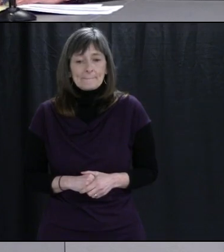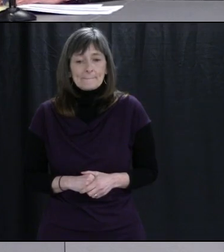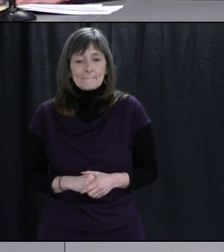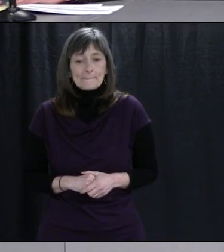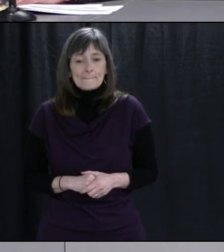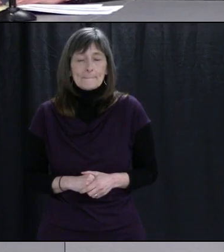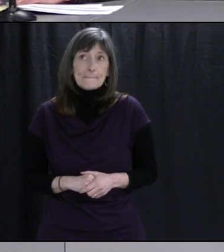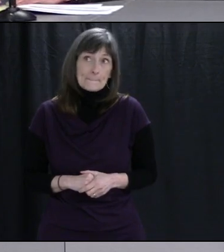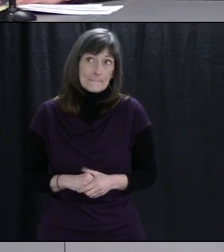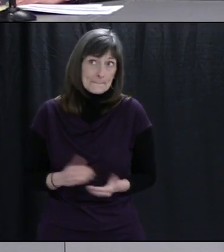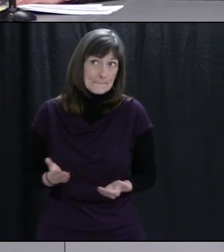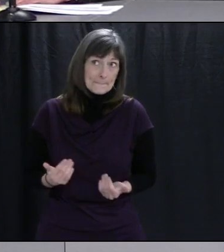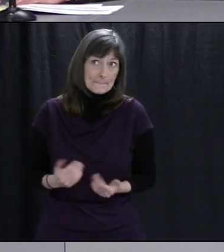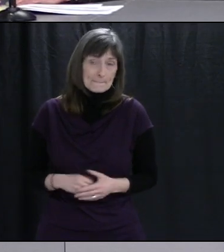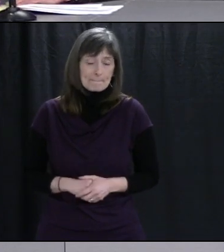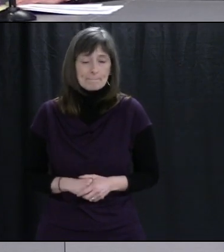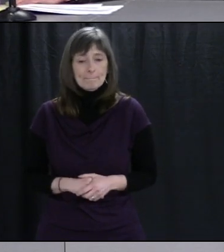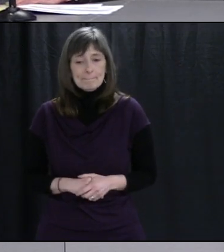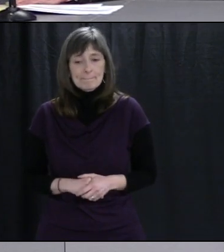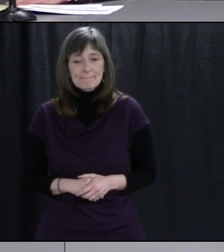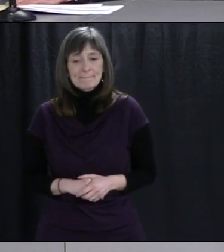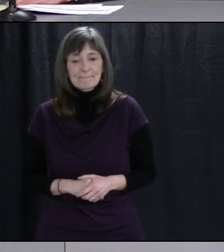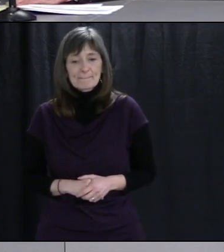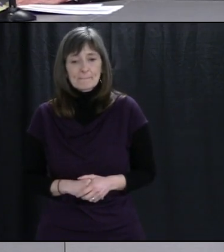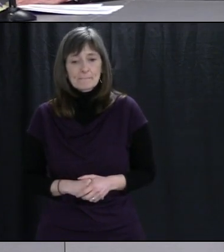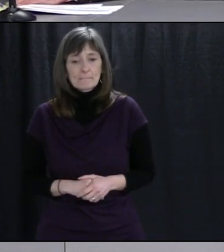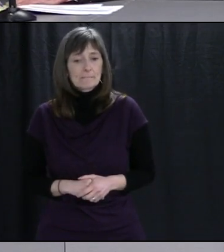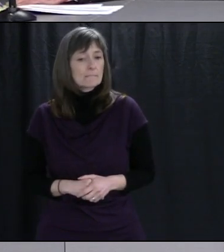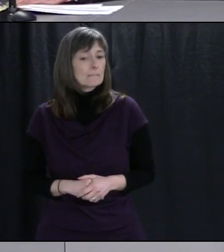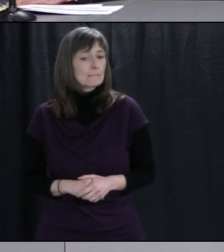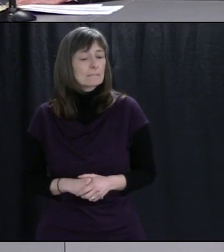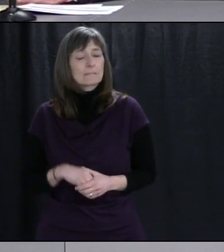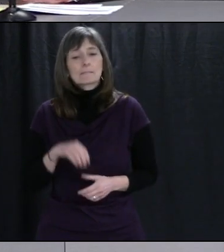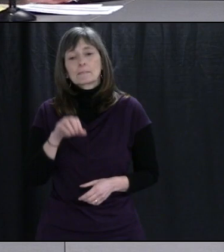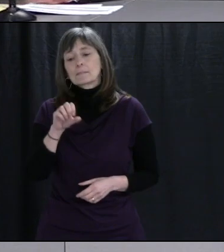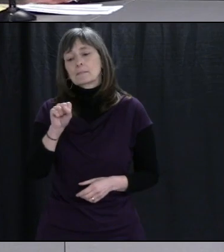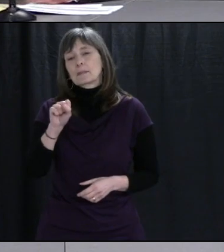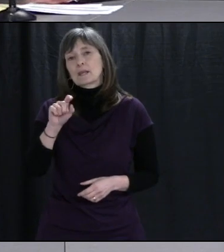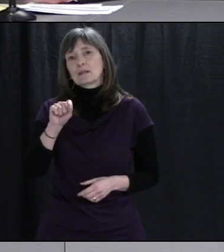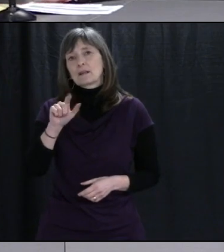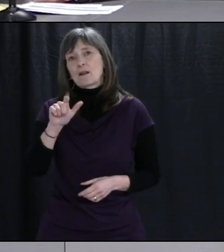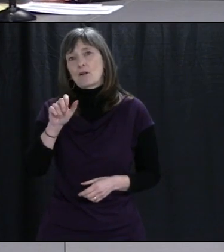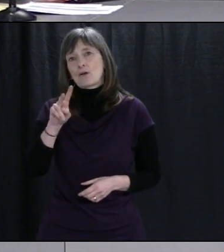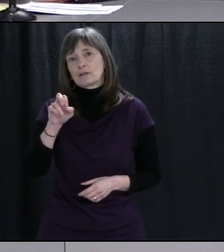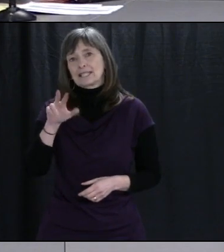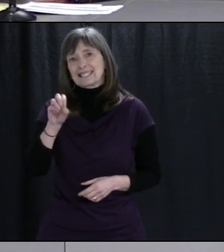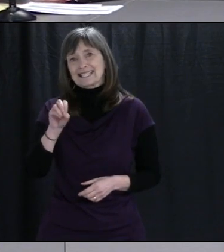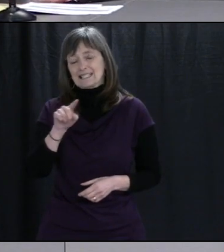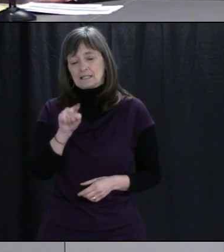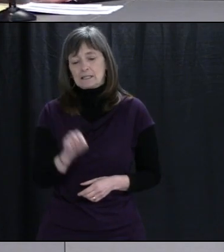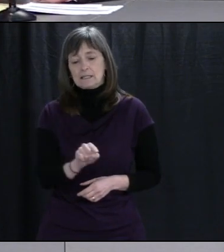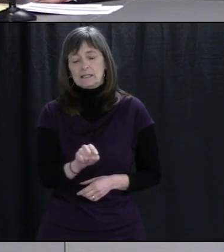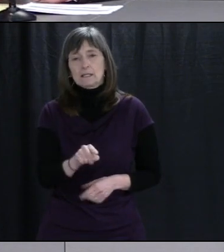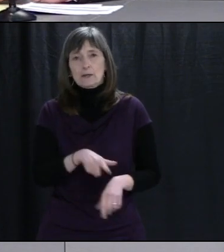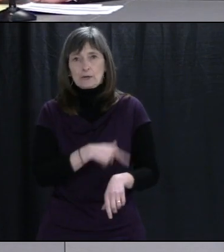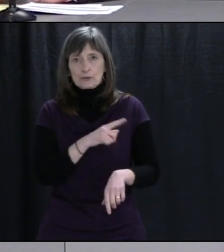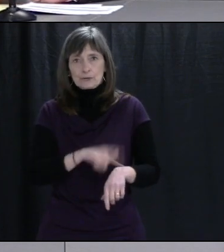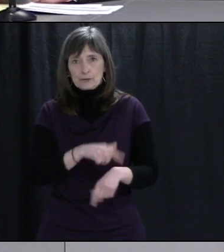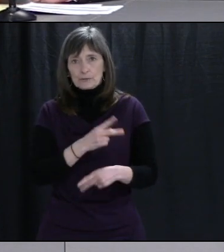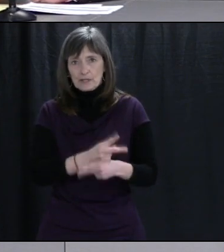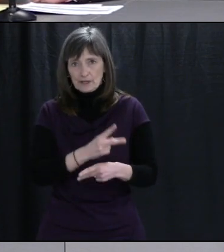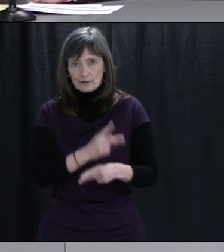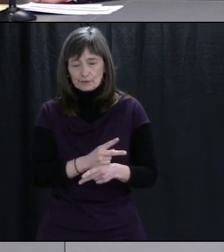Please go ahead. Your line is open. In St. Lawrence, long-term care homes are a big concern. We've seen places